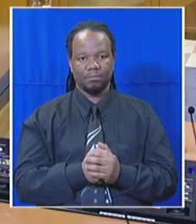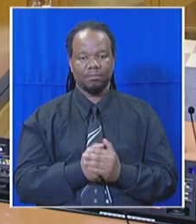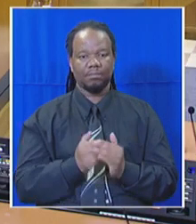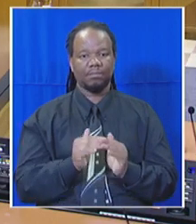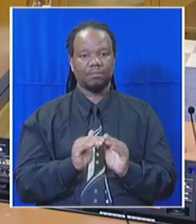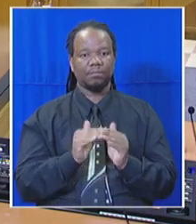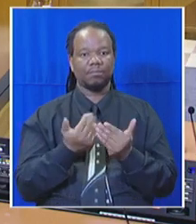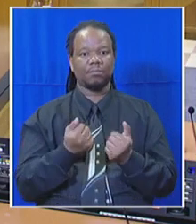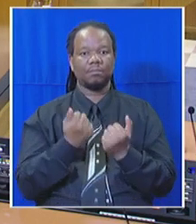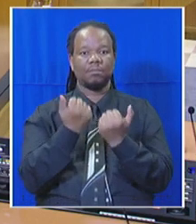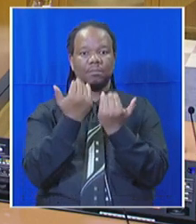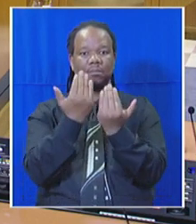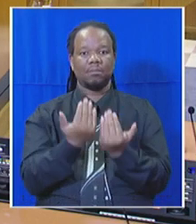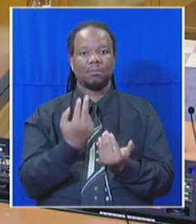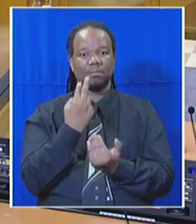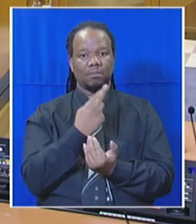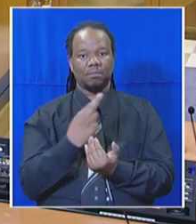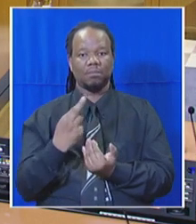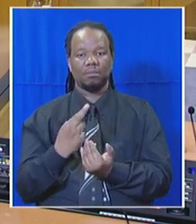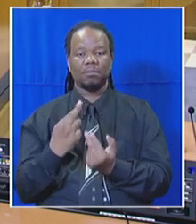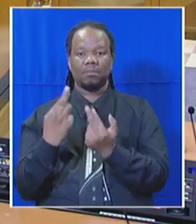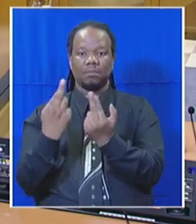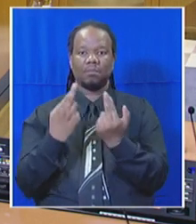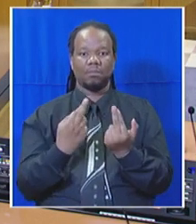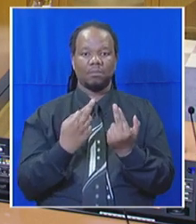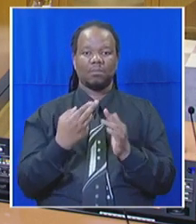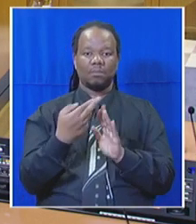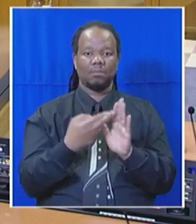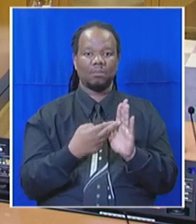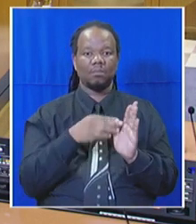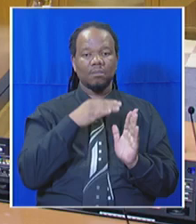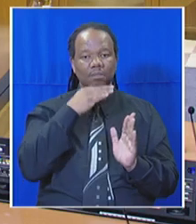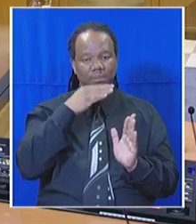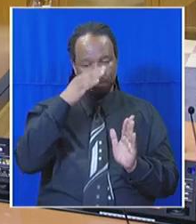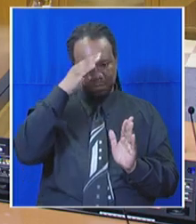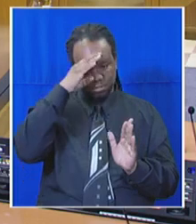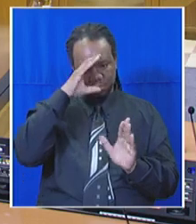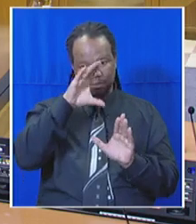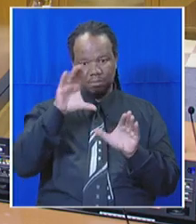Consideration of budgetary review and recommendation report of Portfolio Committee on Labor.